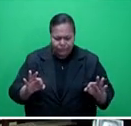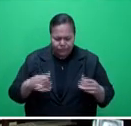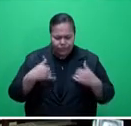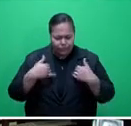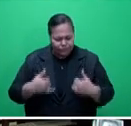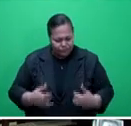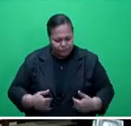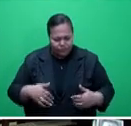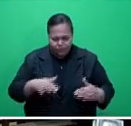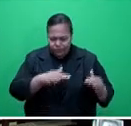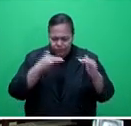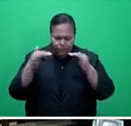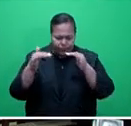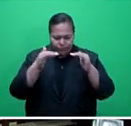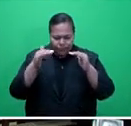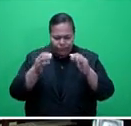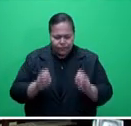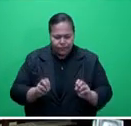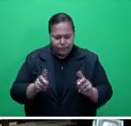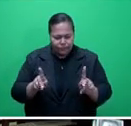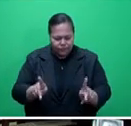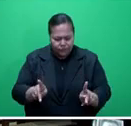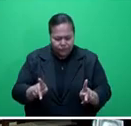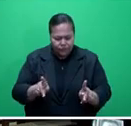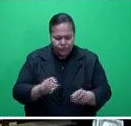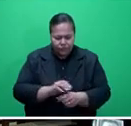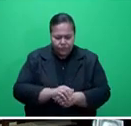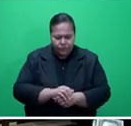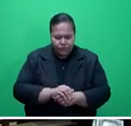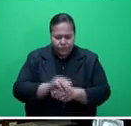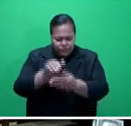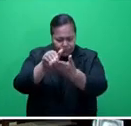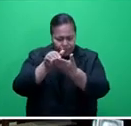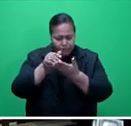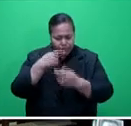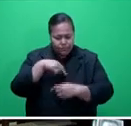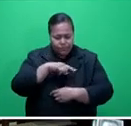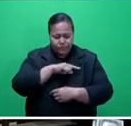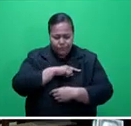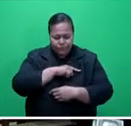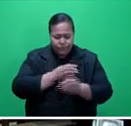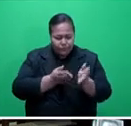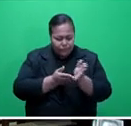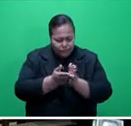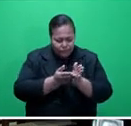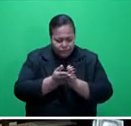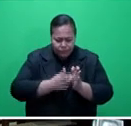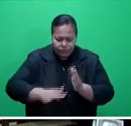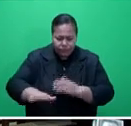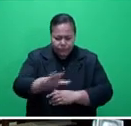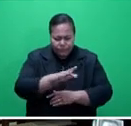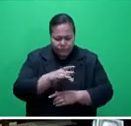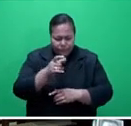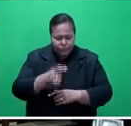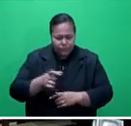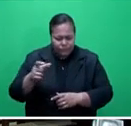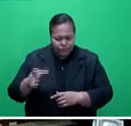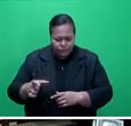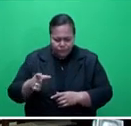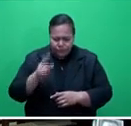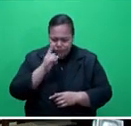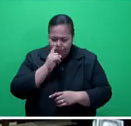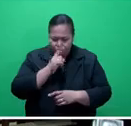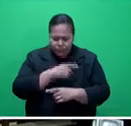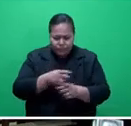and equal opportunity. Help us to serve our citizens with honesty,